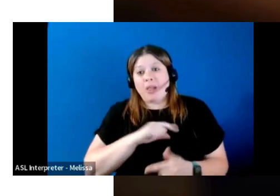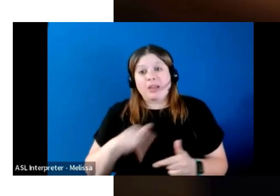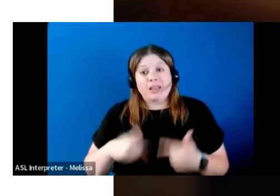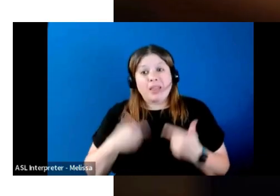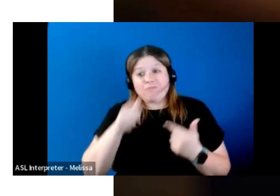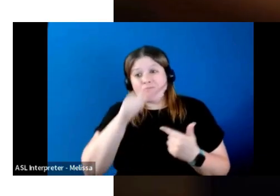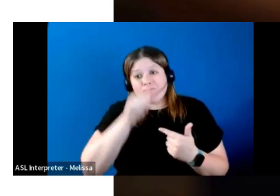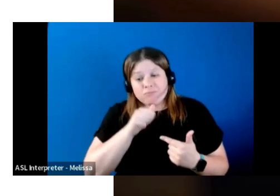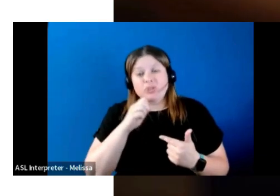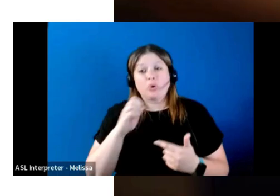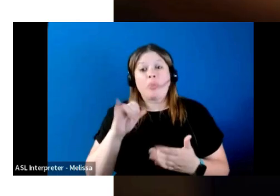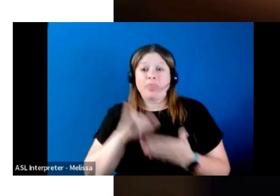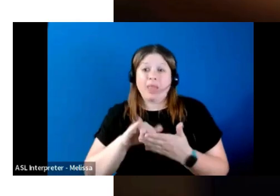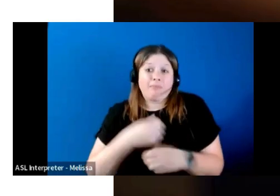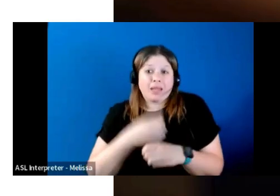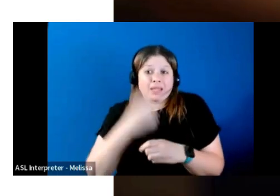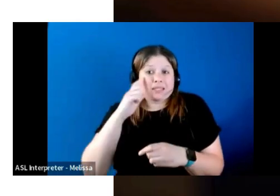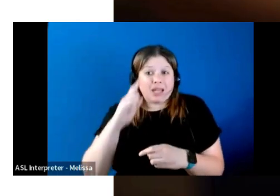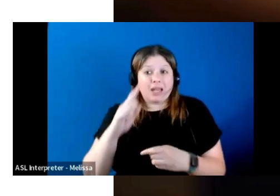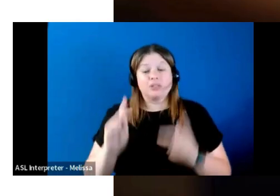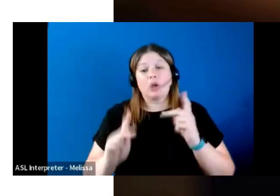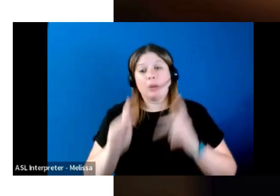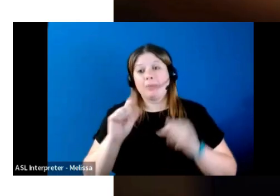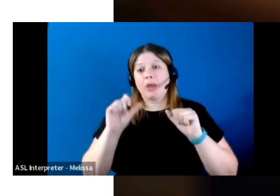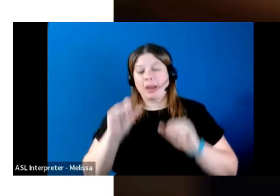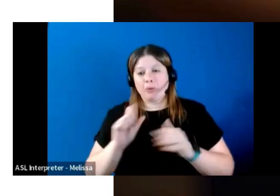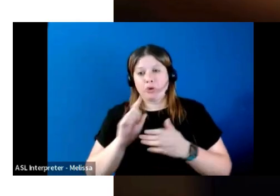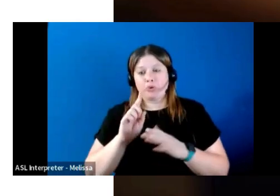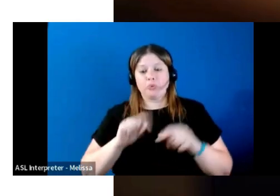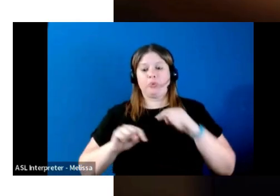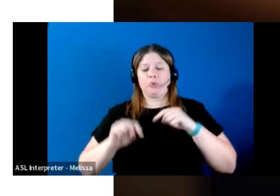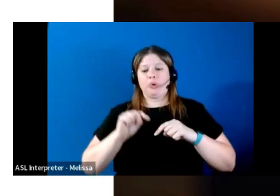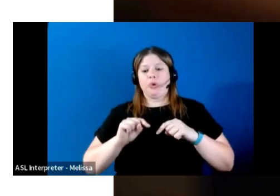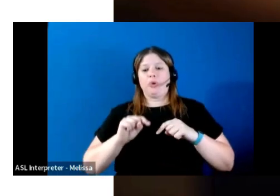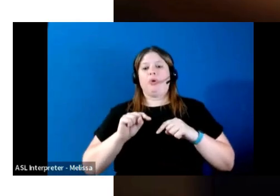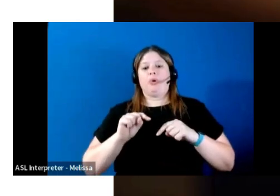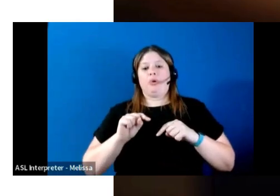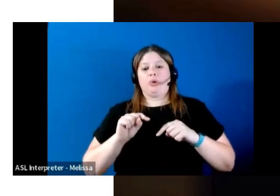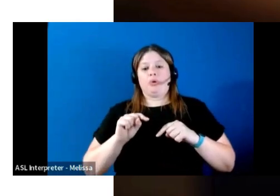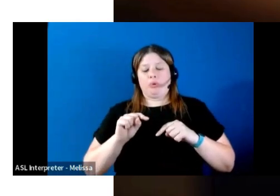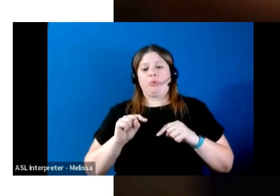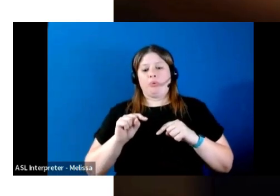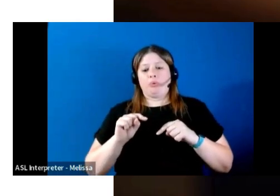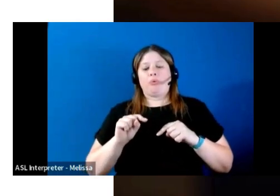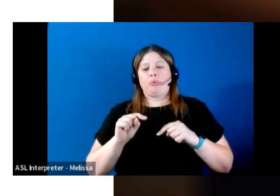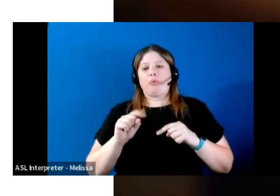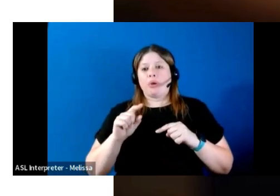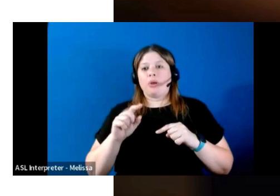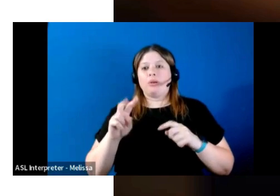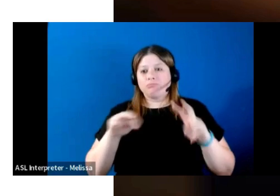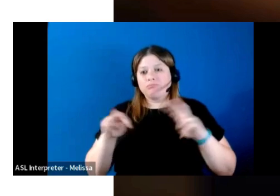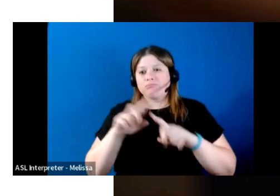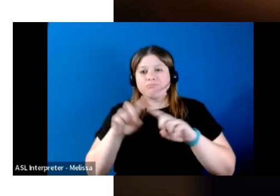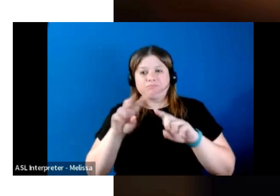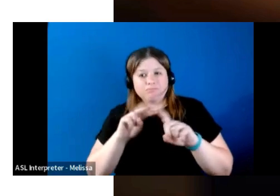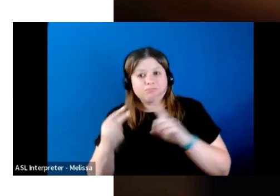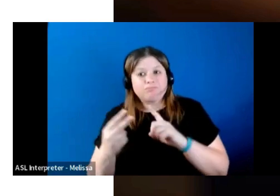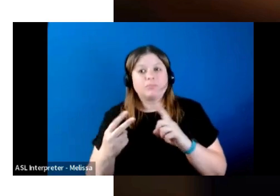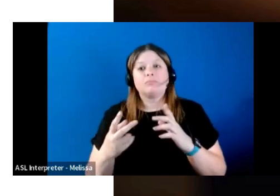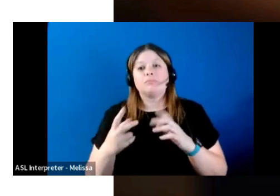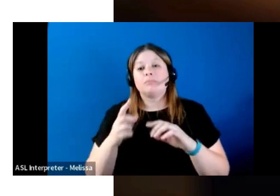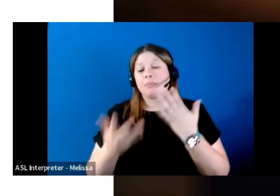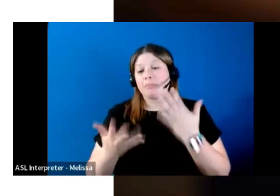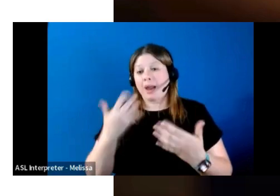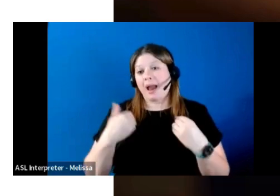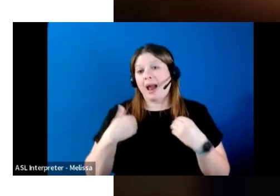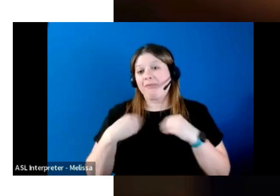diagnosis or visible consequences of treatment, they may have more flexibility in how they cope. So this doesn't